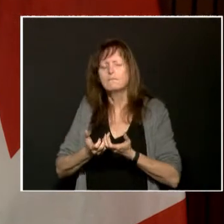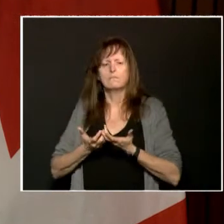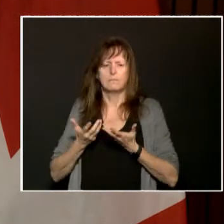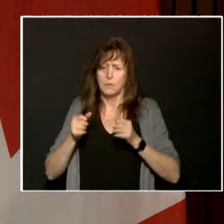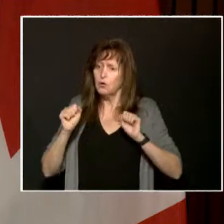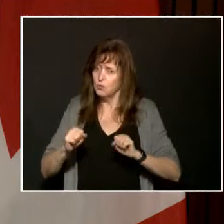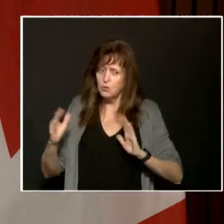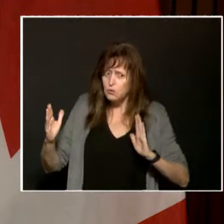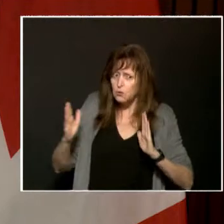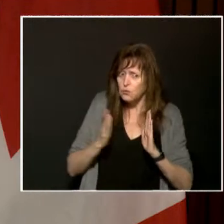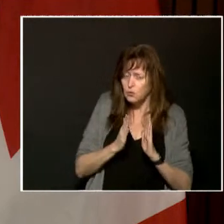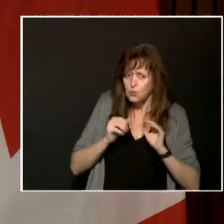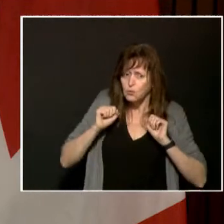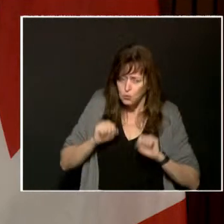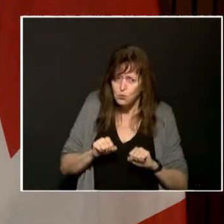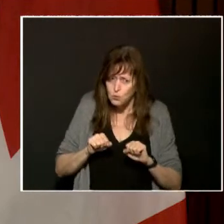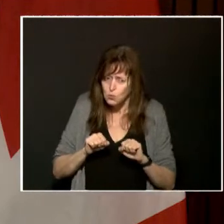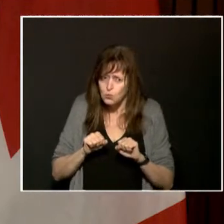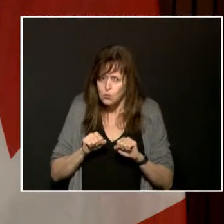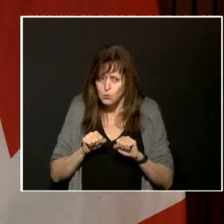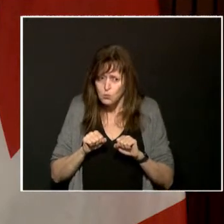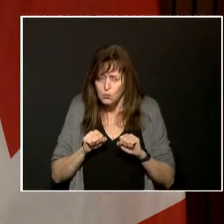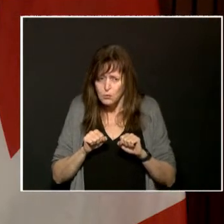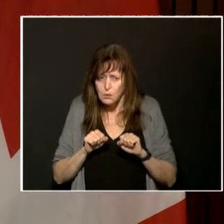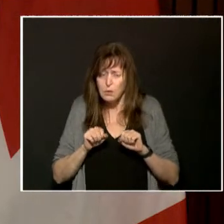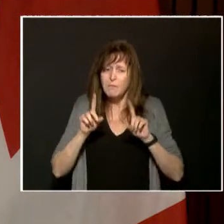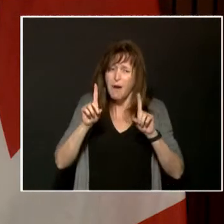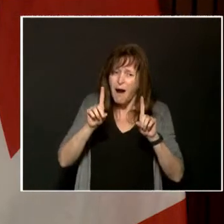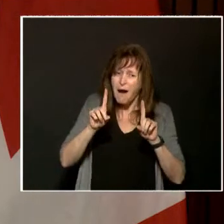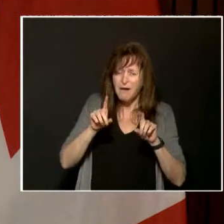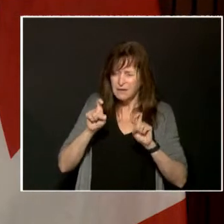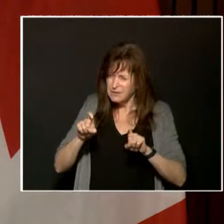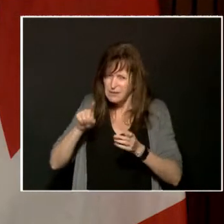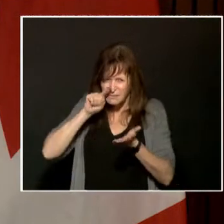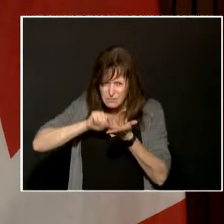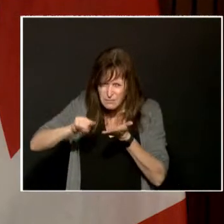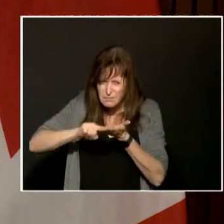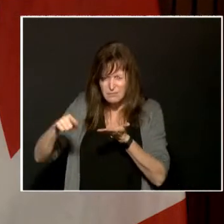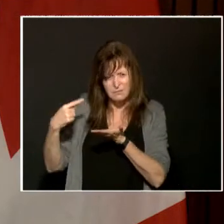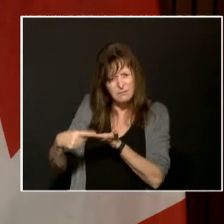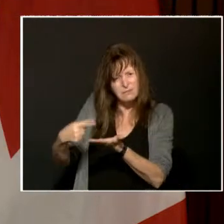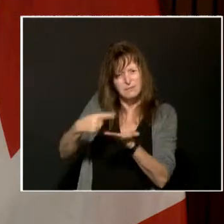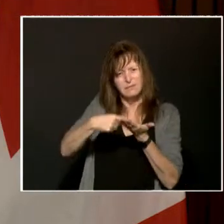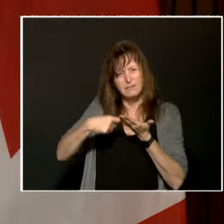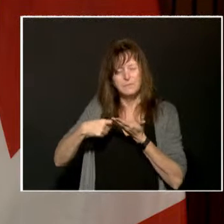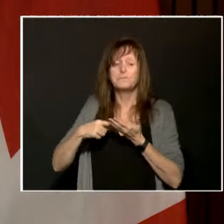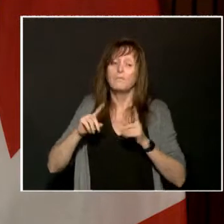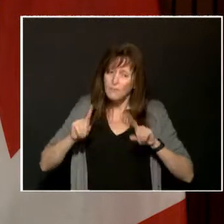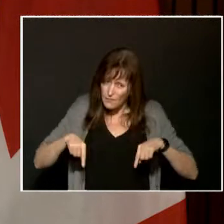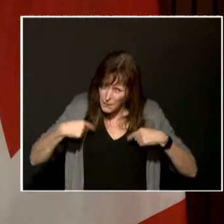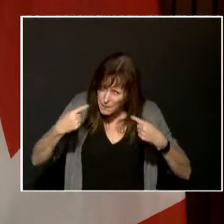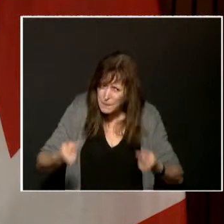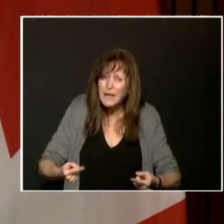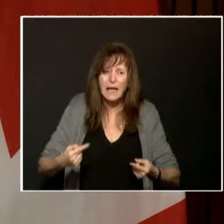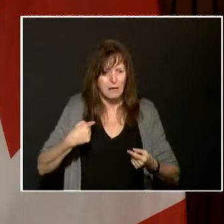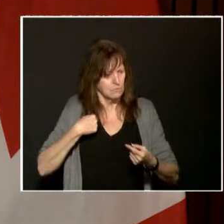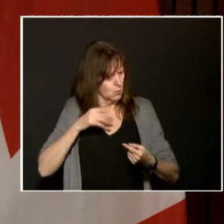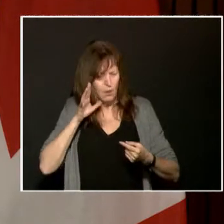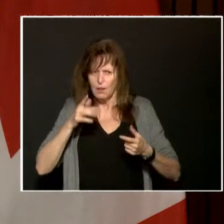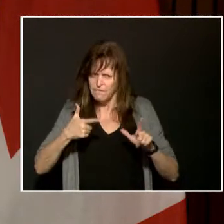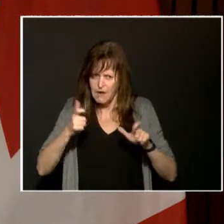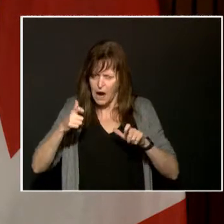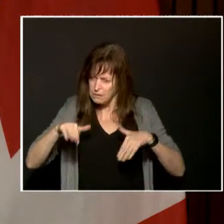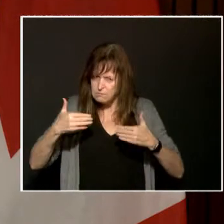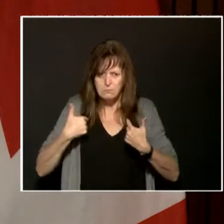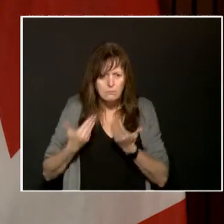we'll make a recommendation and make it with government as quickly as we can. I don't want to give you an answer before that we've had the benefit of the whole